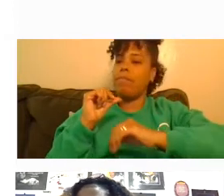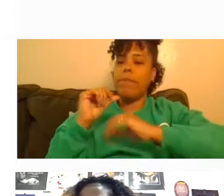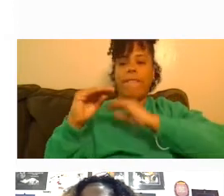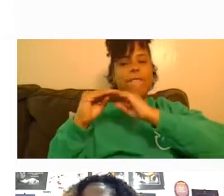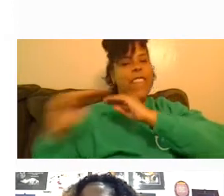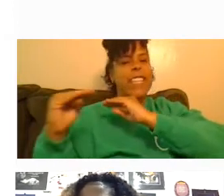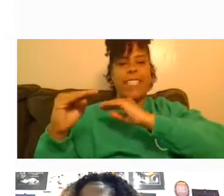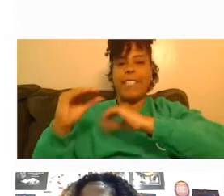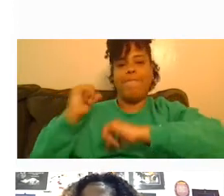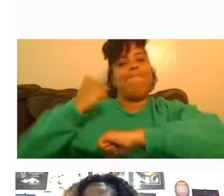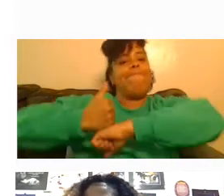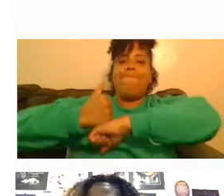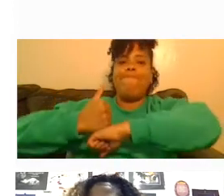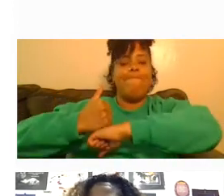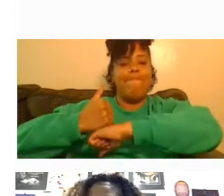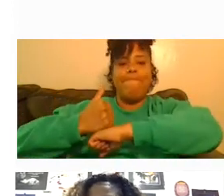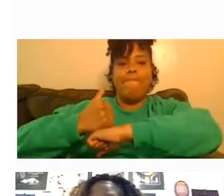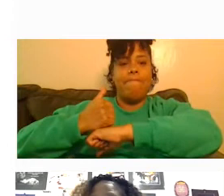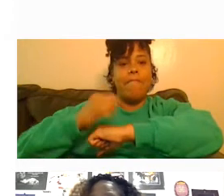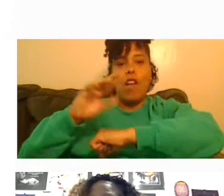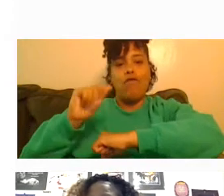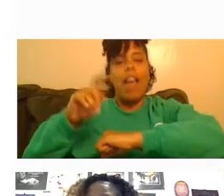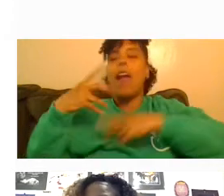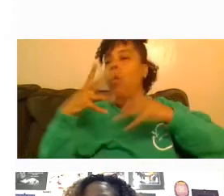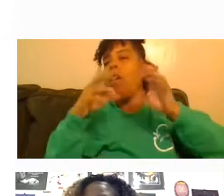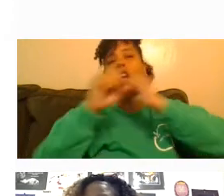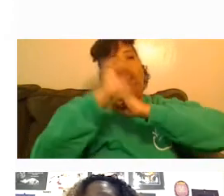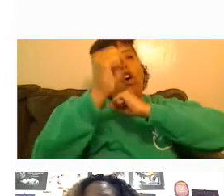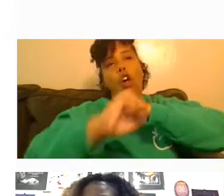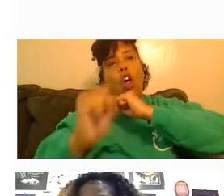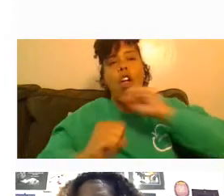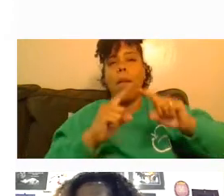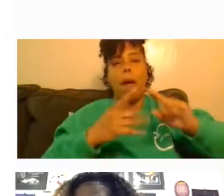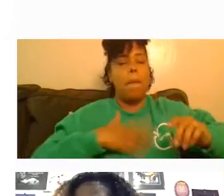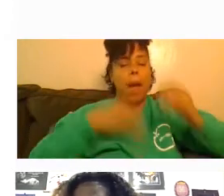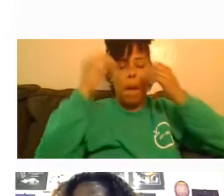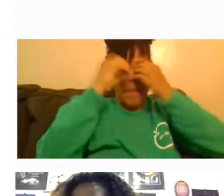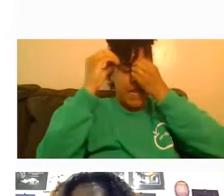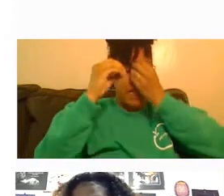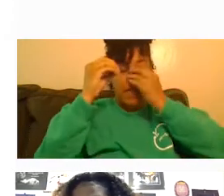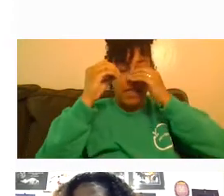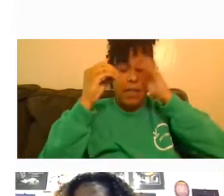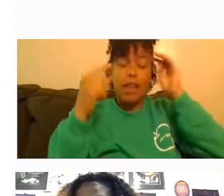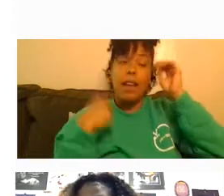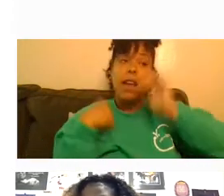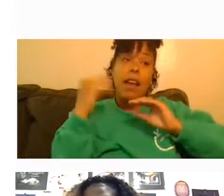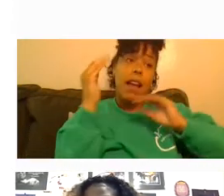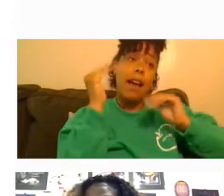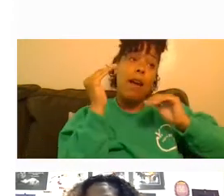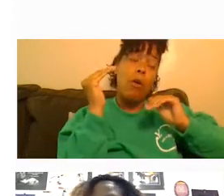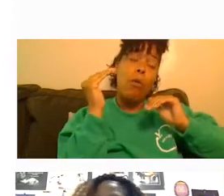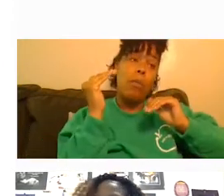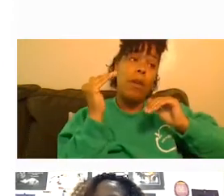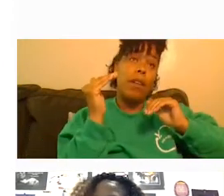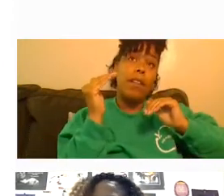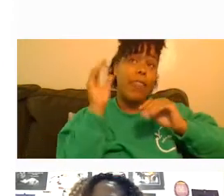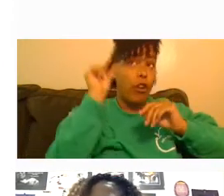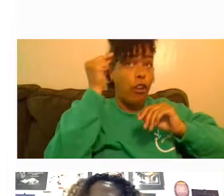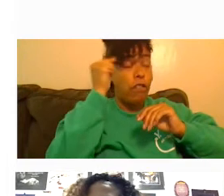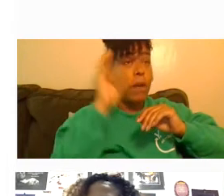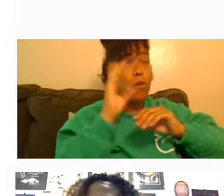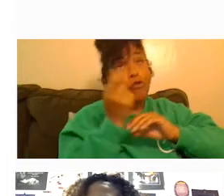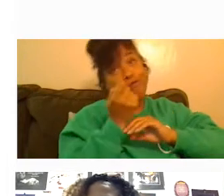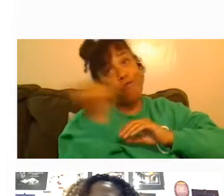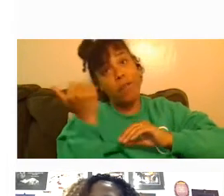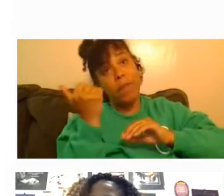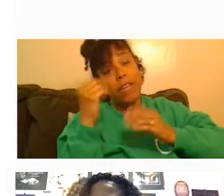because I would talk to y'all too long about that with my opinion, which is I hope they get it right and eliminate the student debt. But at least with